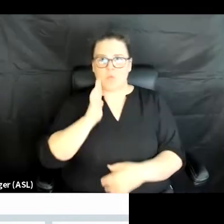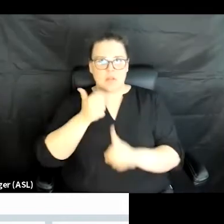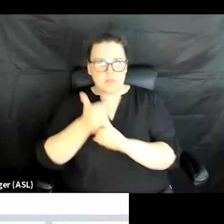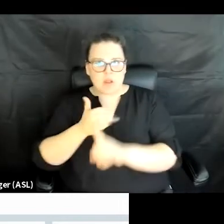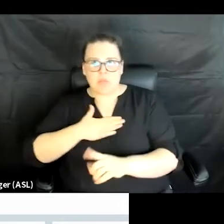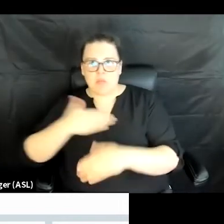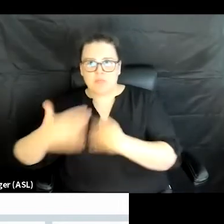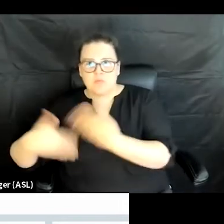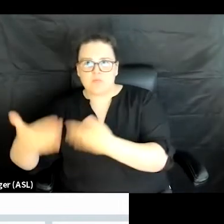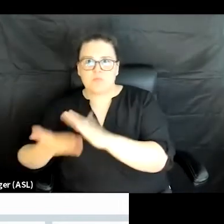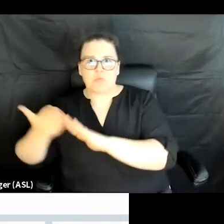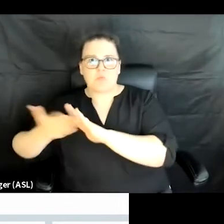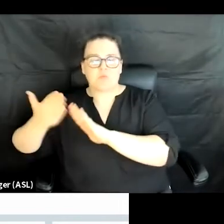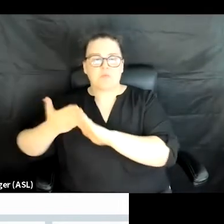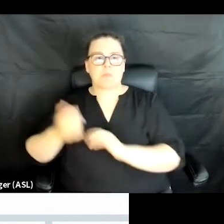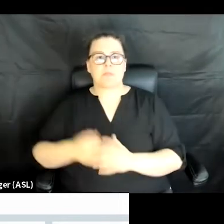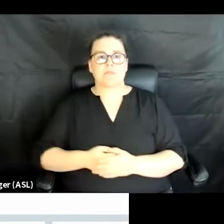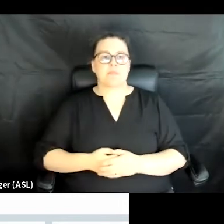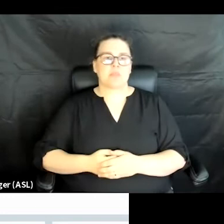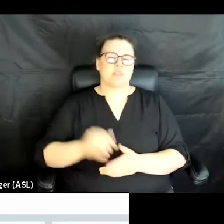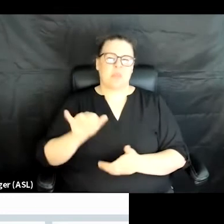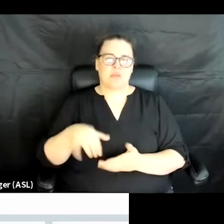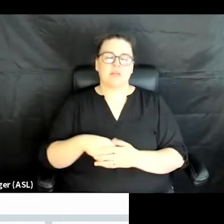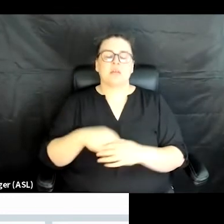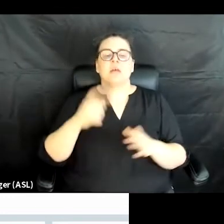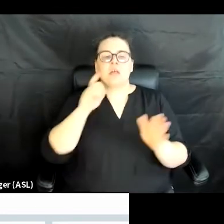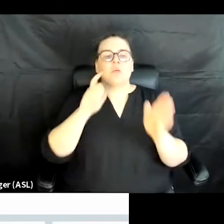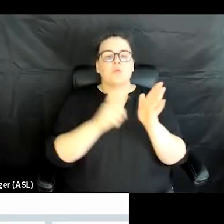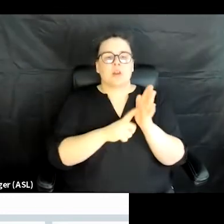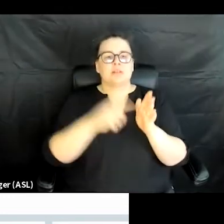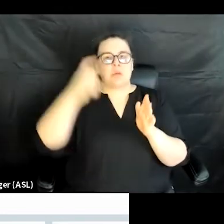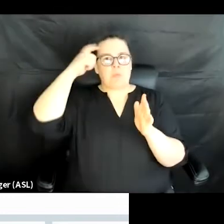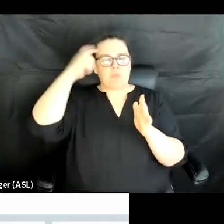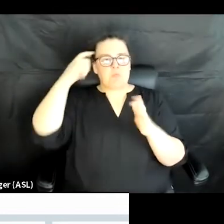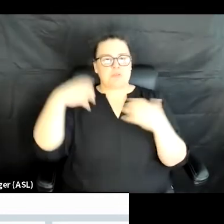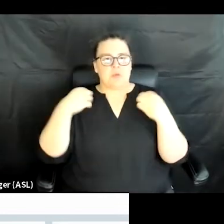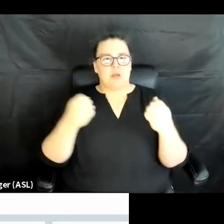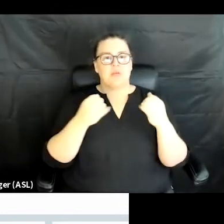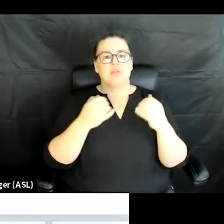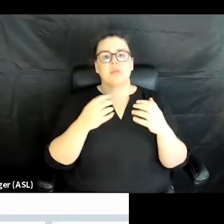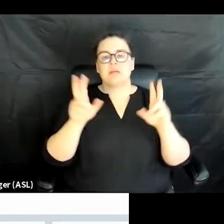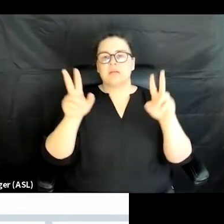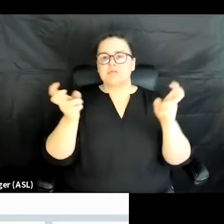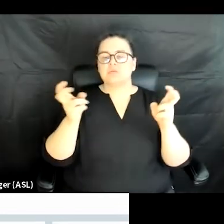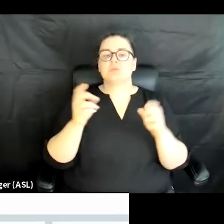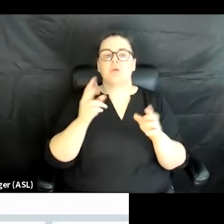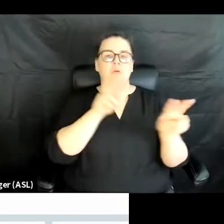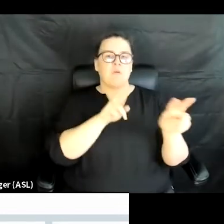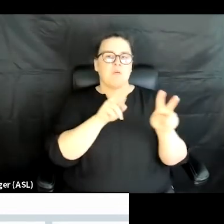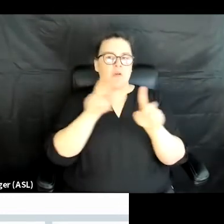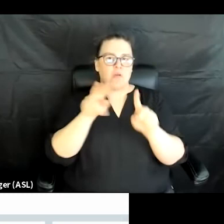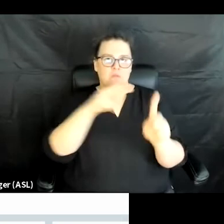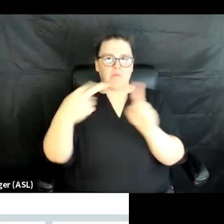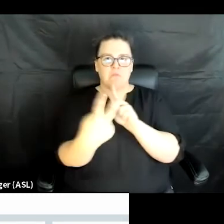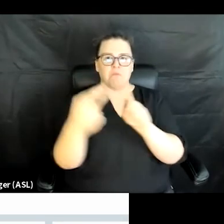that? And then the recognition of mental health issues that are viewed differently, like I said earlier, based on culture and race. Next